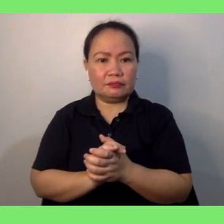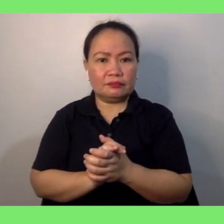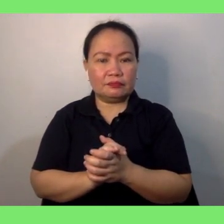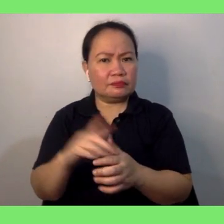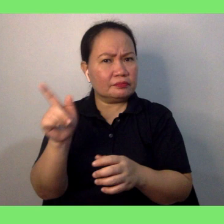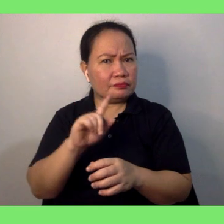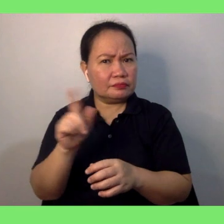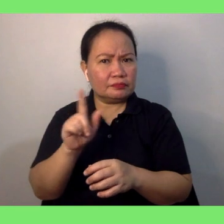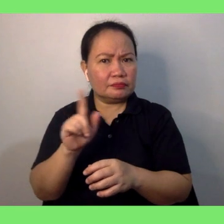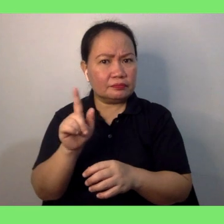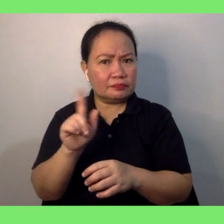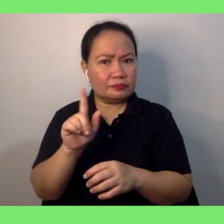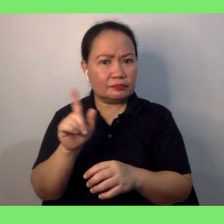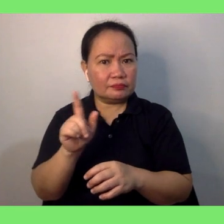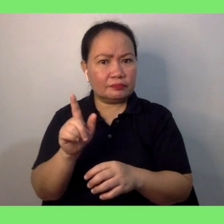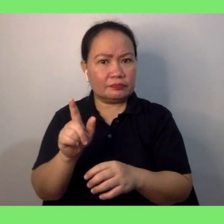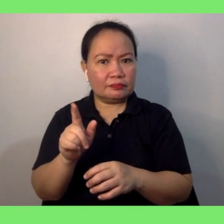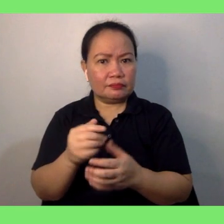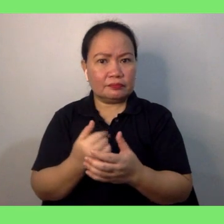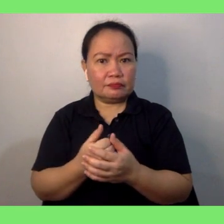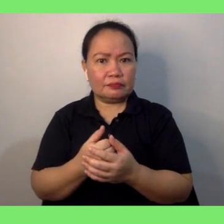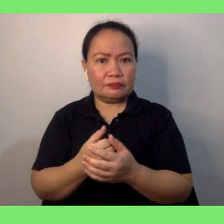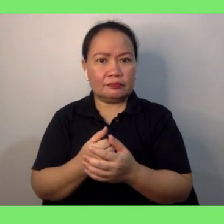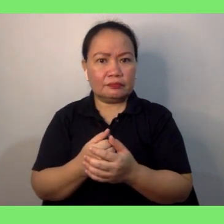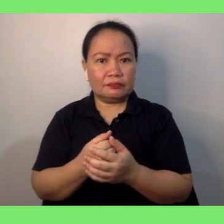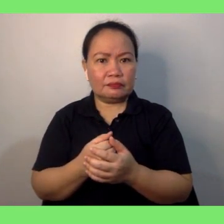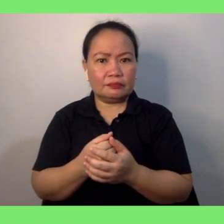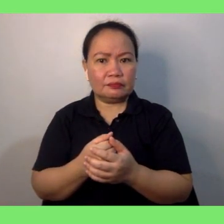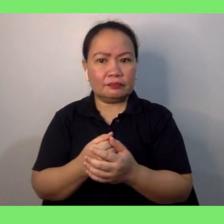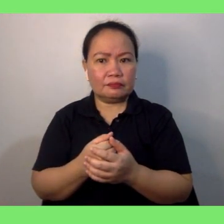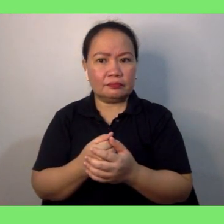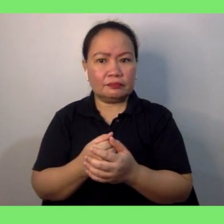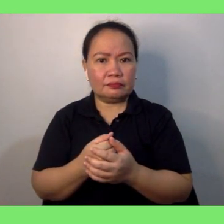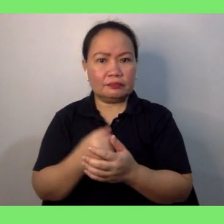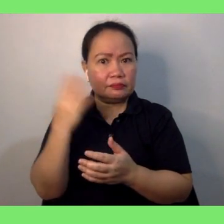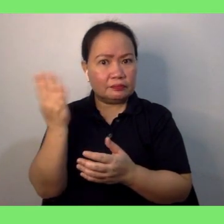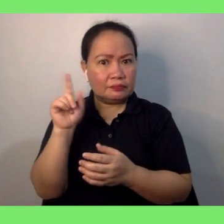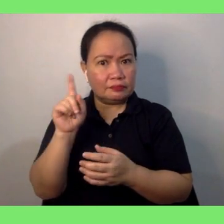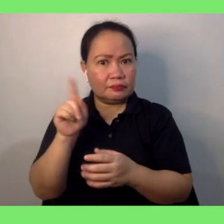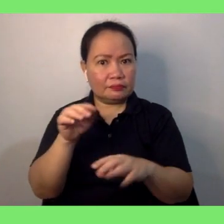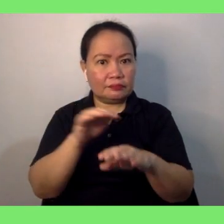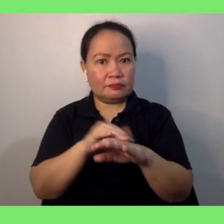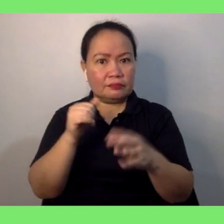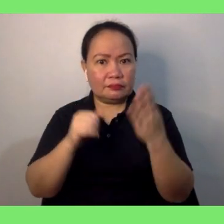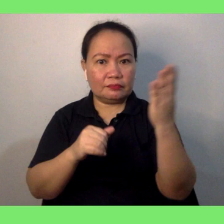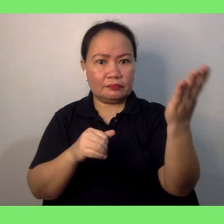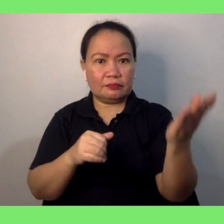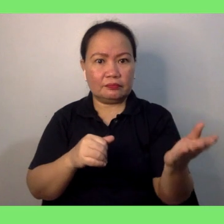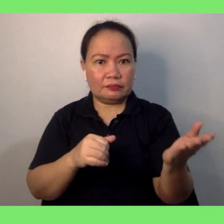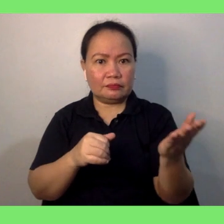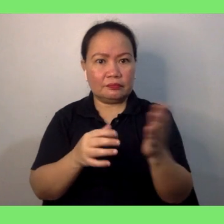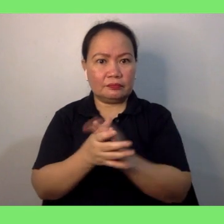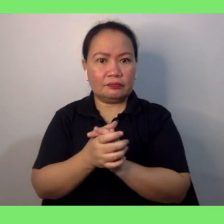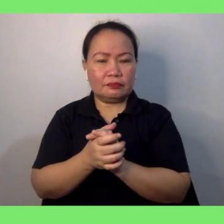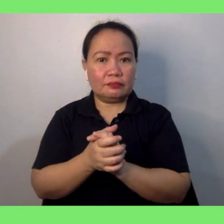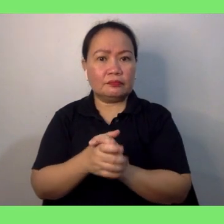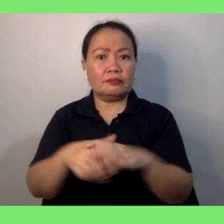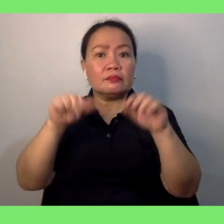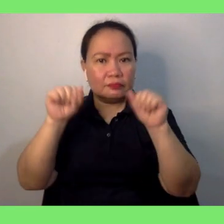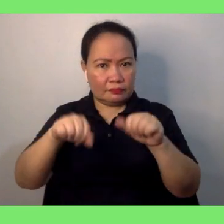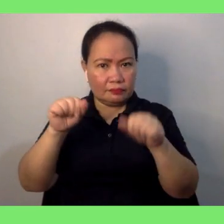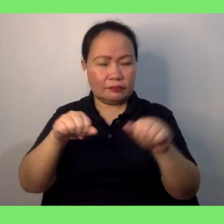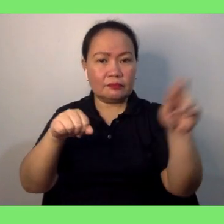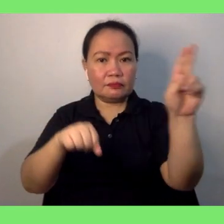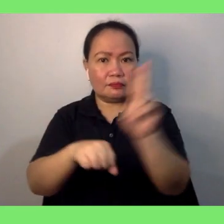side are supplementary. So, ano ba itong mga to? Okay? So, ito po ay